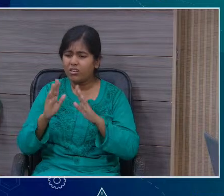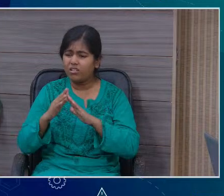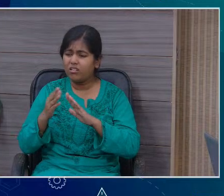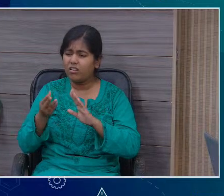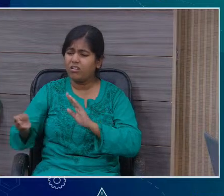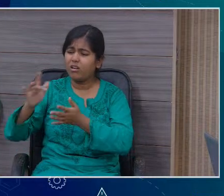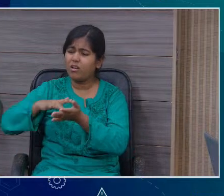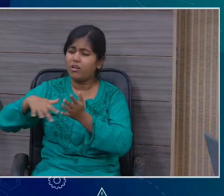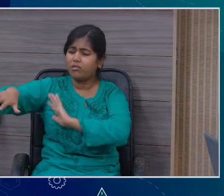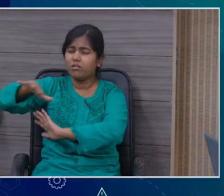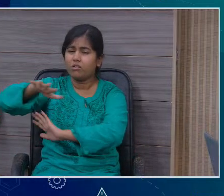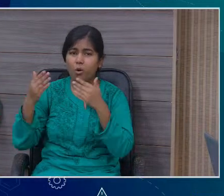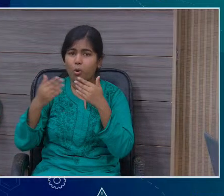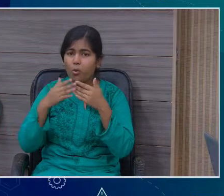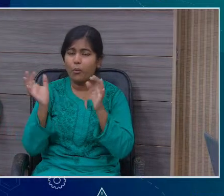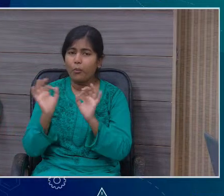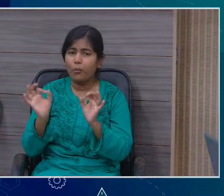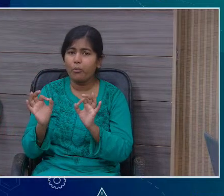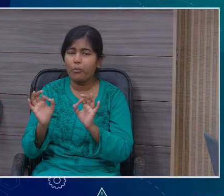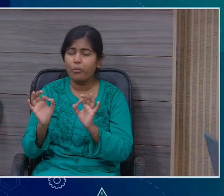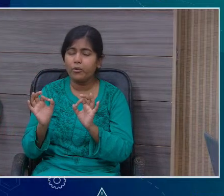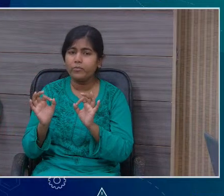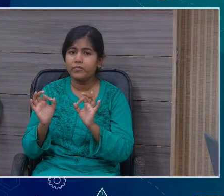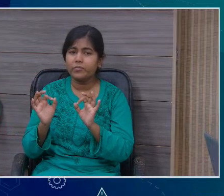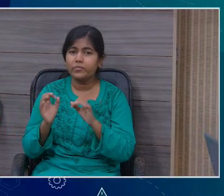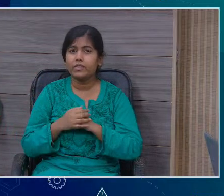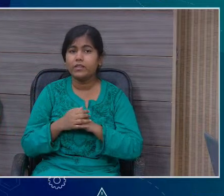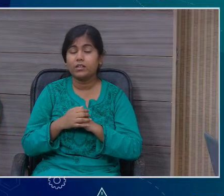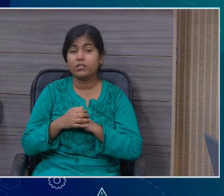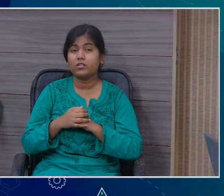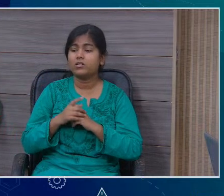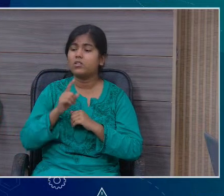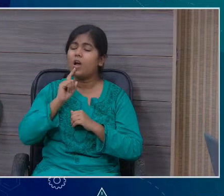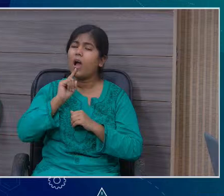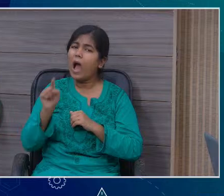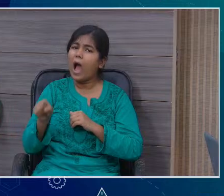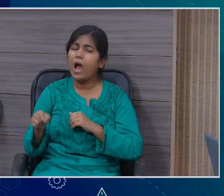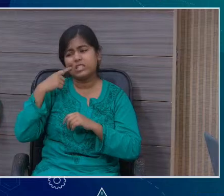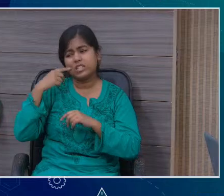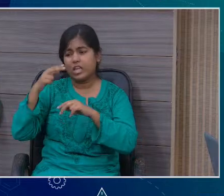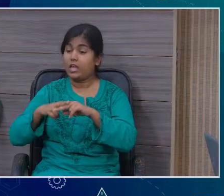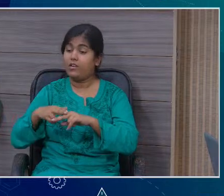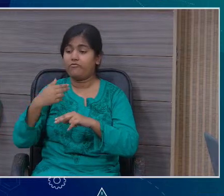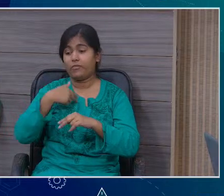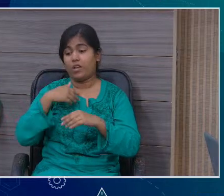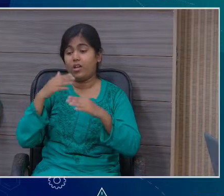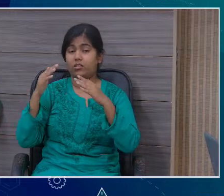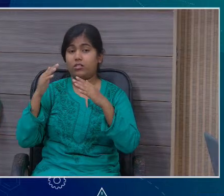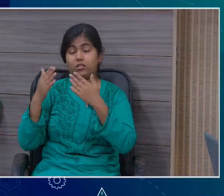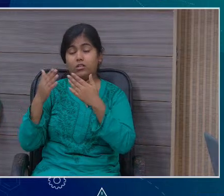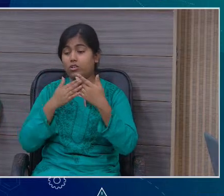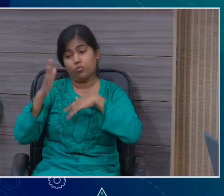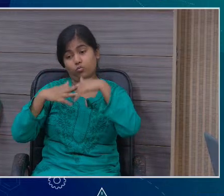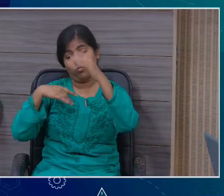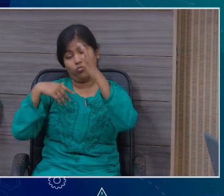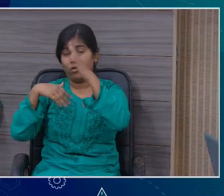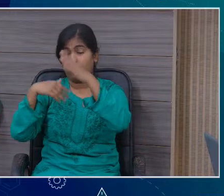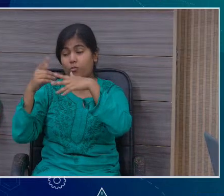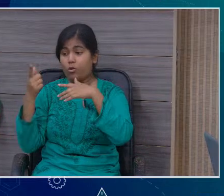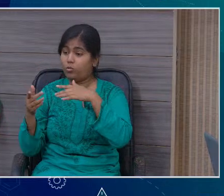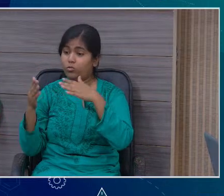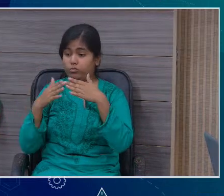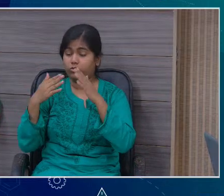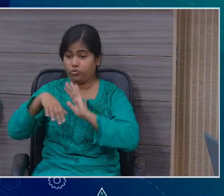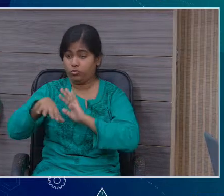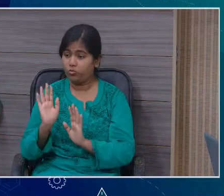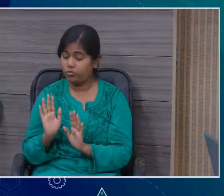area. So then he asks him that if he builds a school, when he go to school, so child becomes very happy